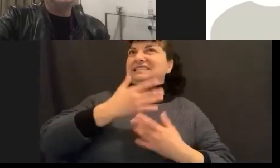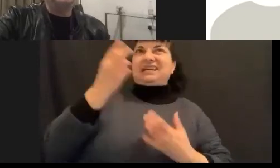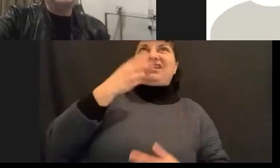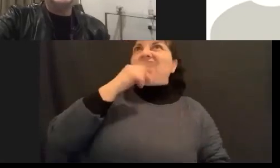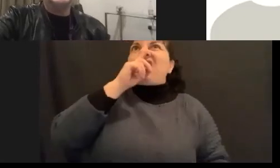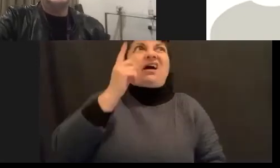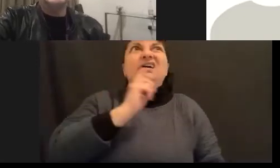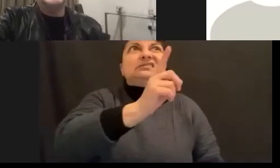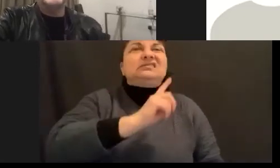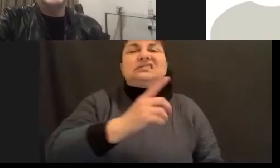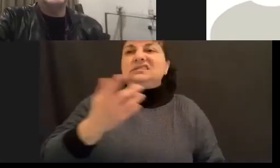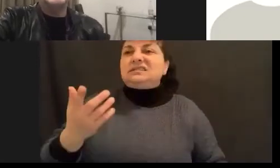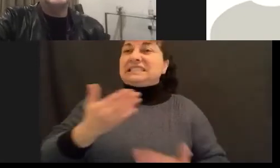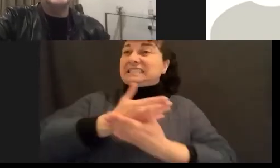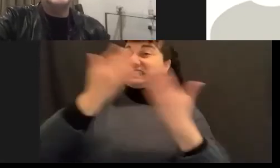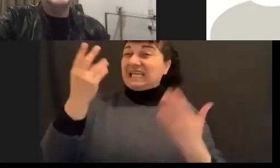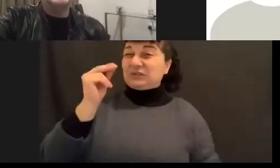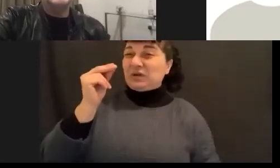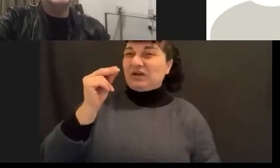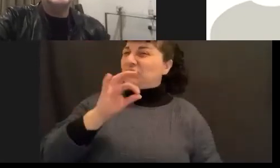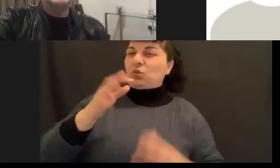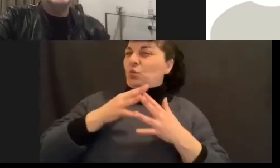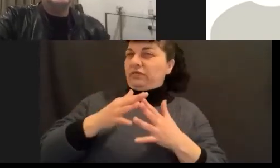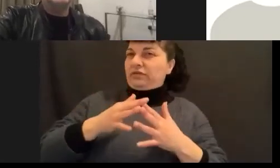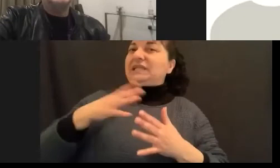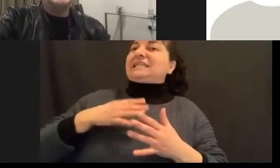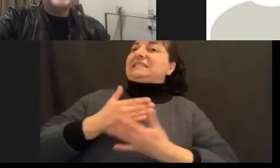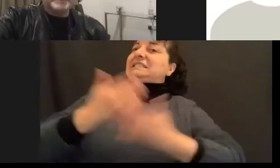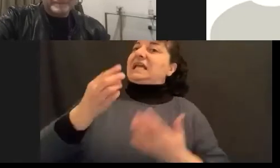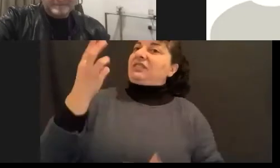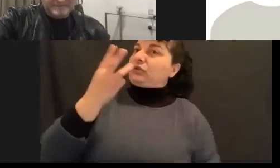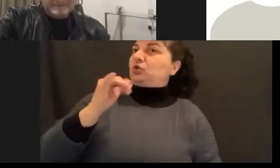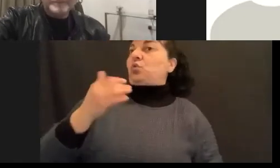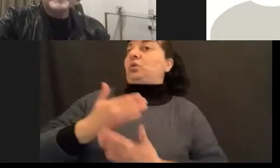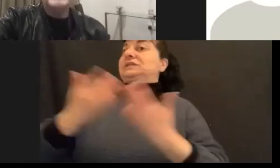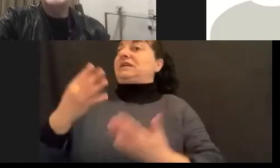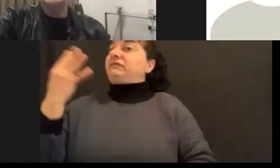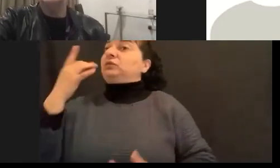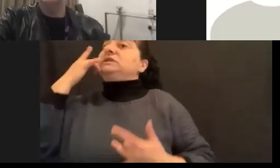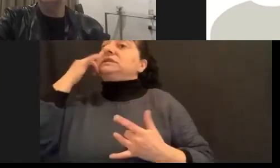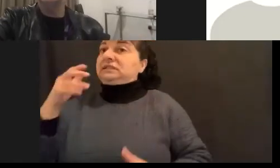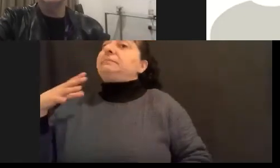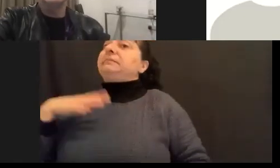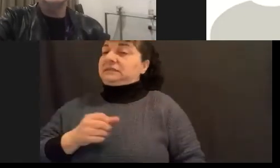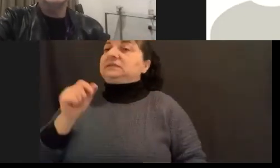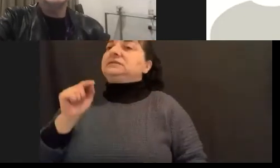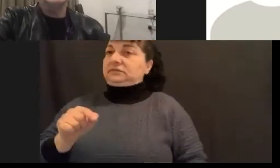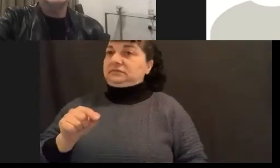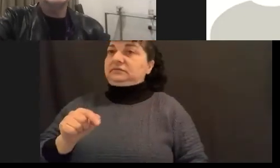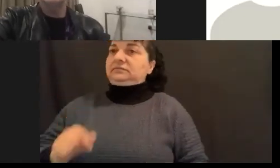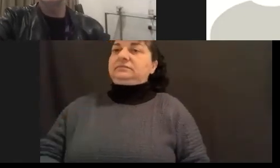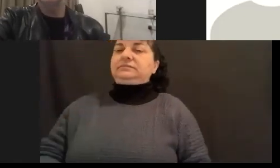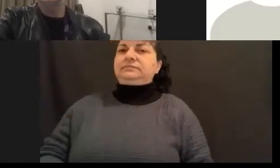day 12 test, because then you have to have a day 13 anyway. Yeah. There is a specific question there about parents from Notre